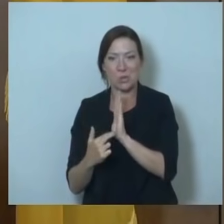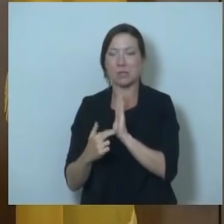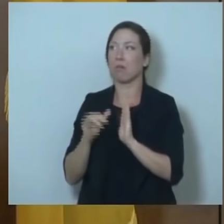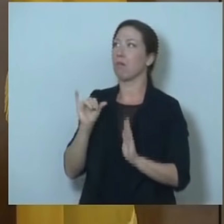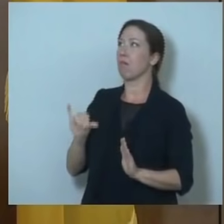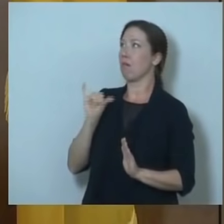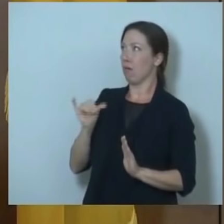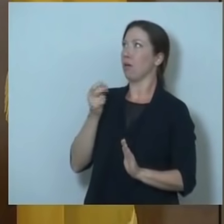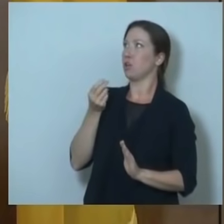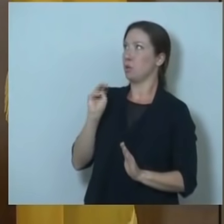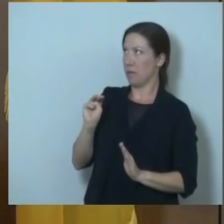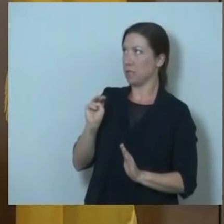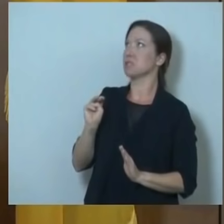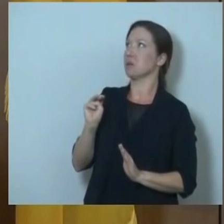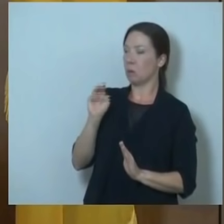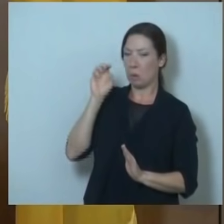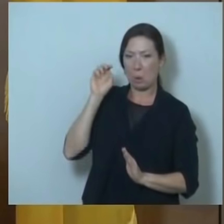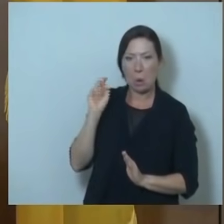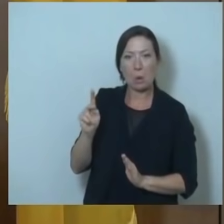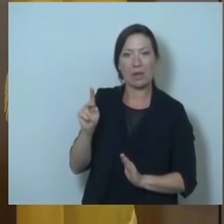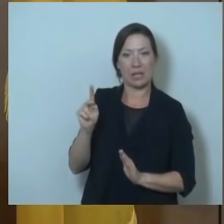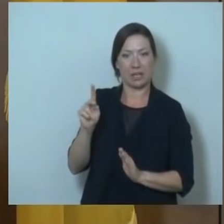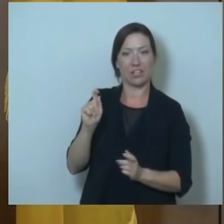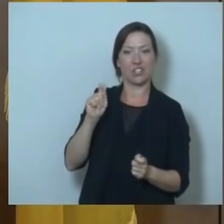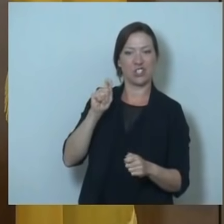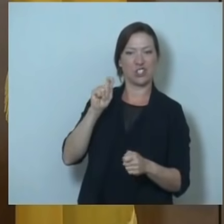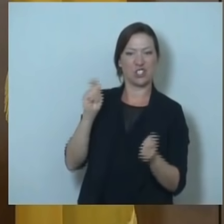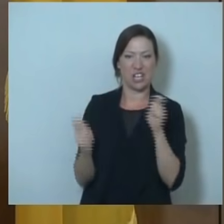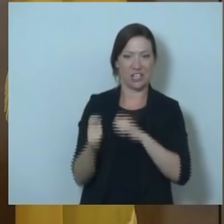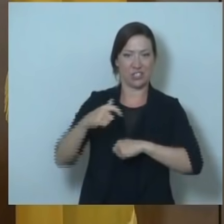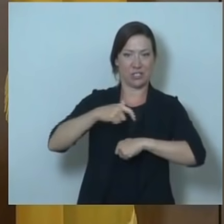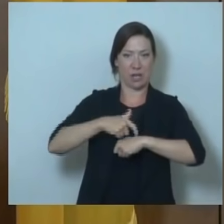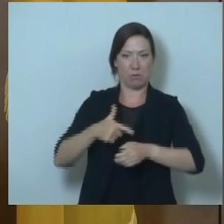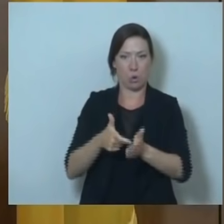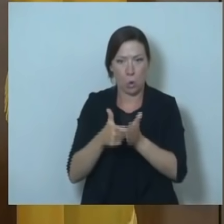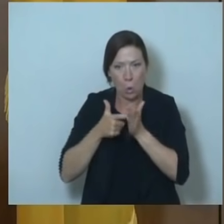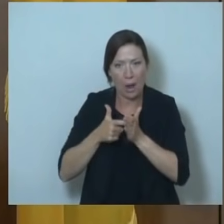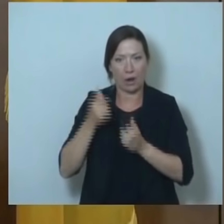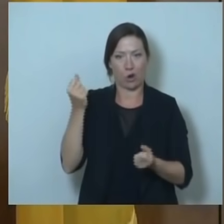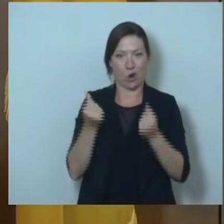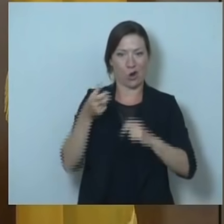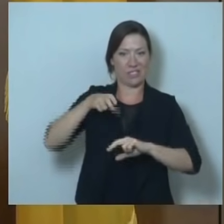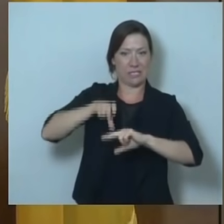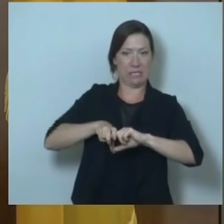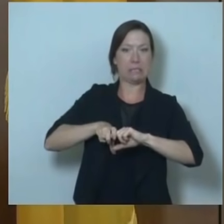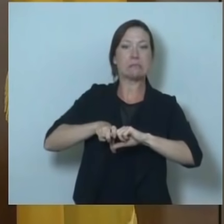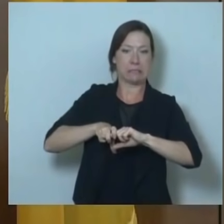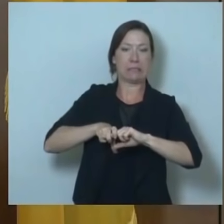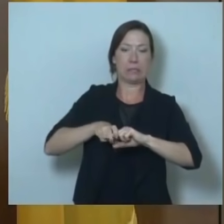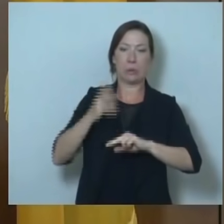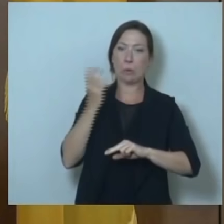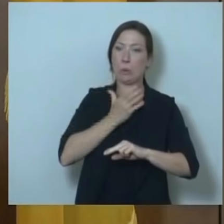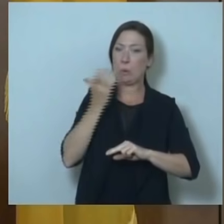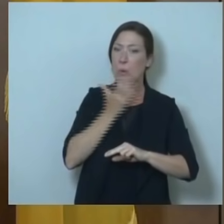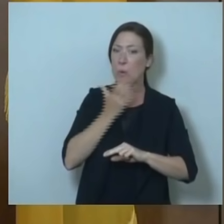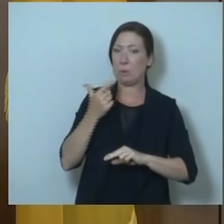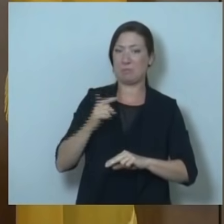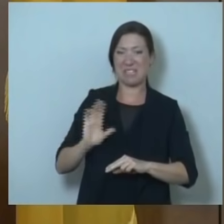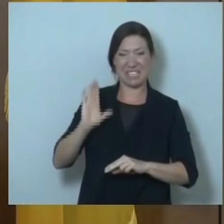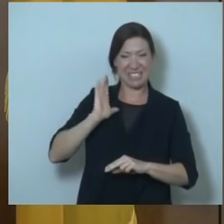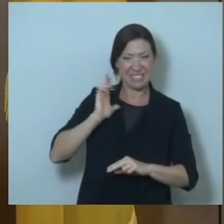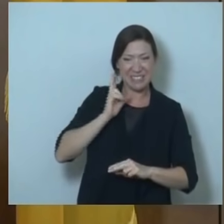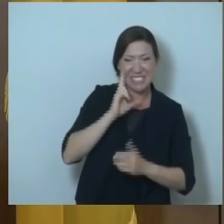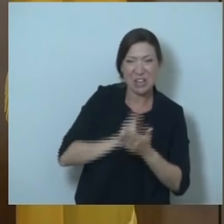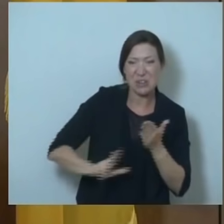it takes in a car seat or a booster seat. That was a very hard piece of legislation when I was a secretary to